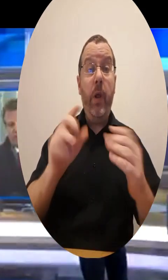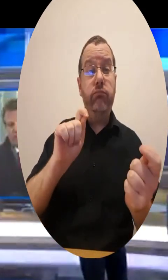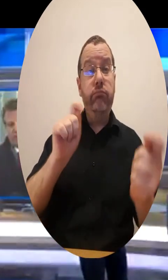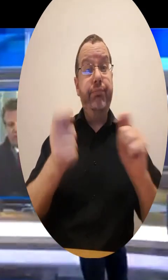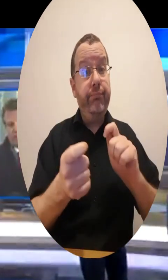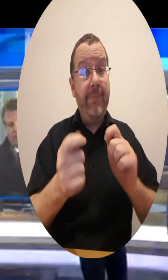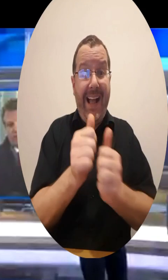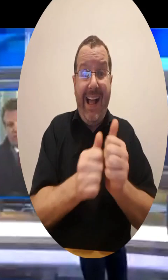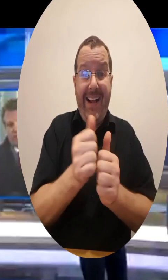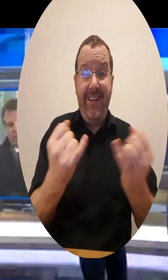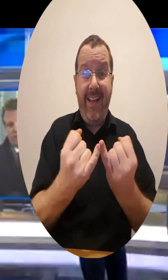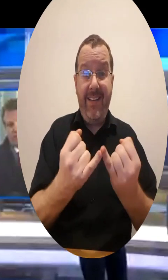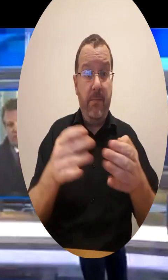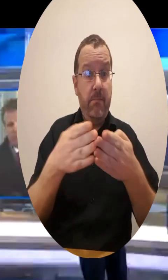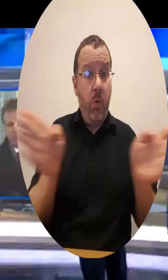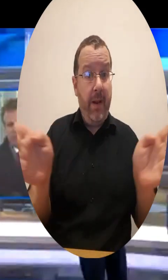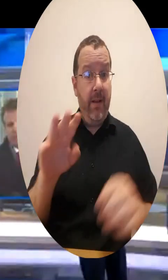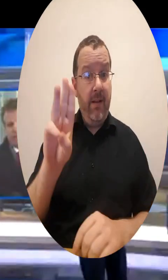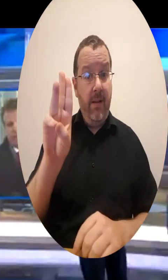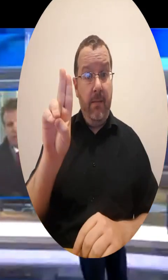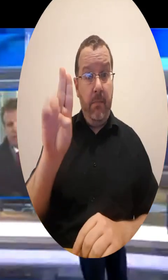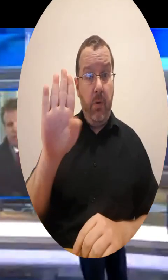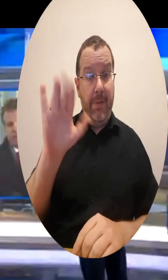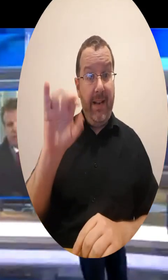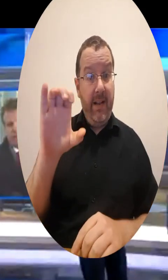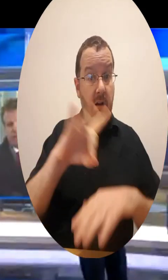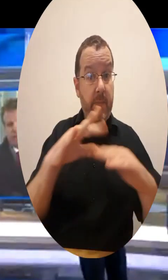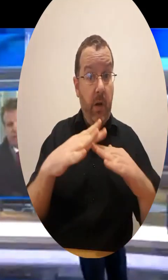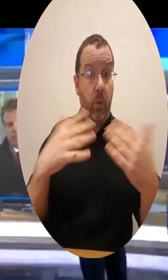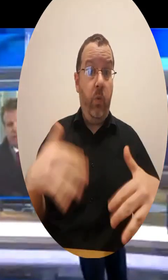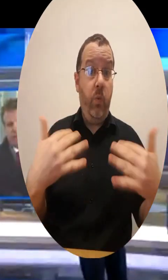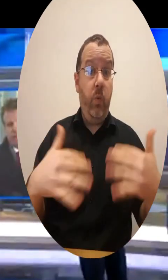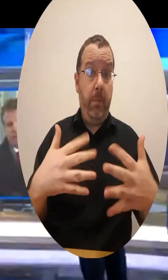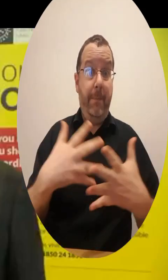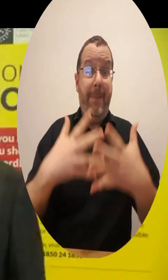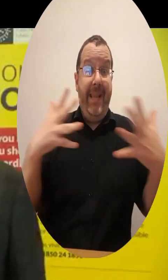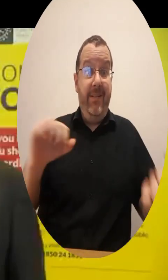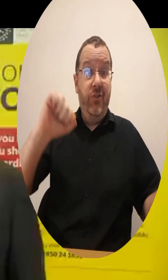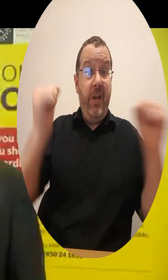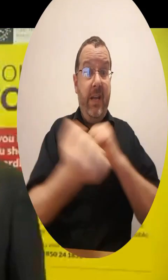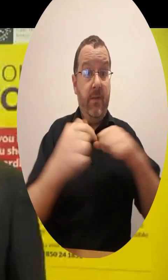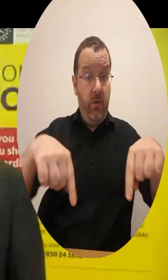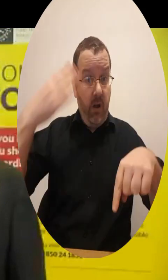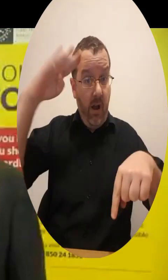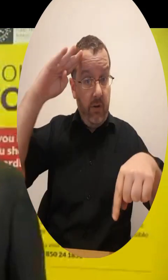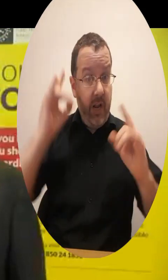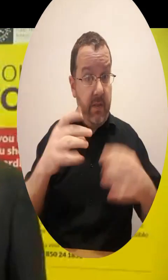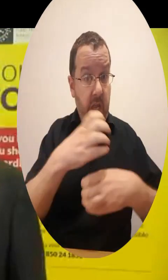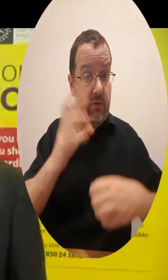also, I know we'll be getting an update on the figures later on tonight, of course, but in the meantime, this is a big move in terms of healthcare here, isn't